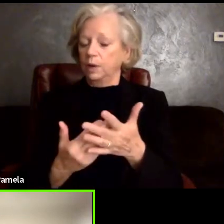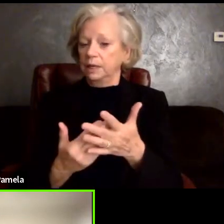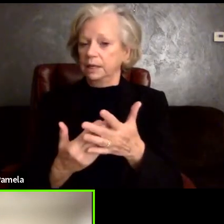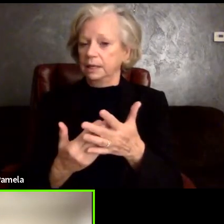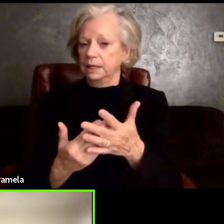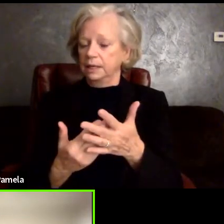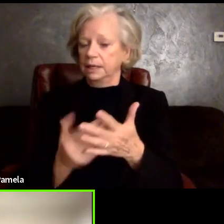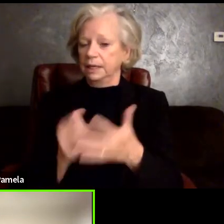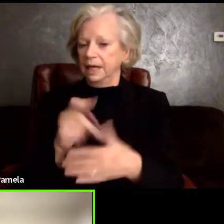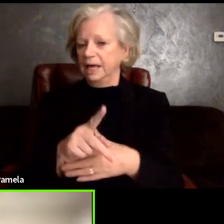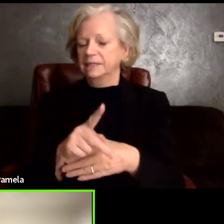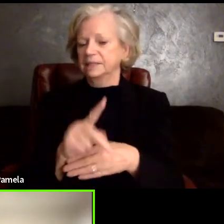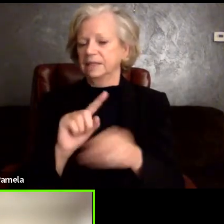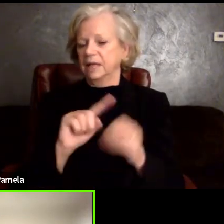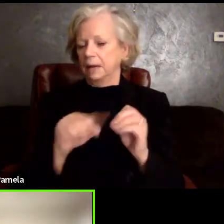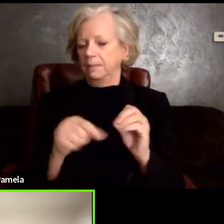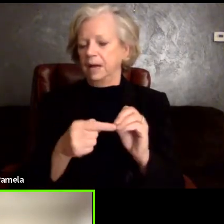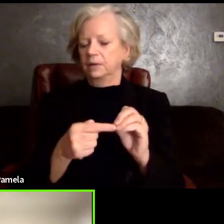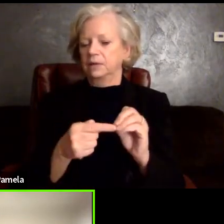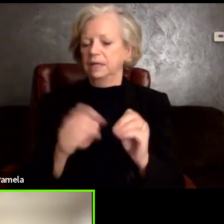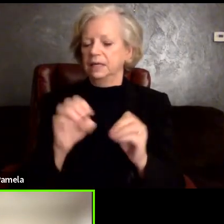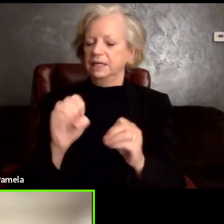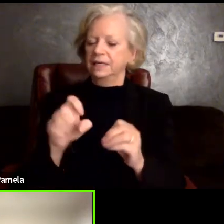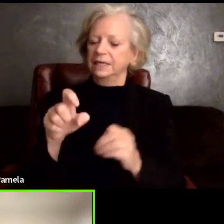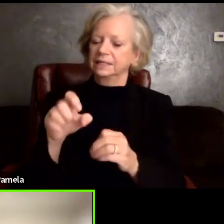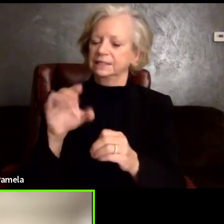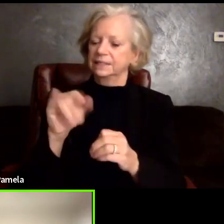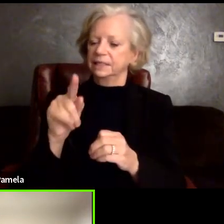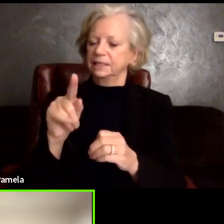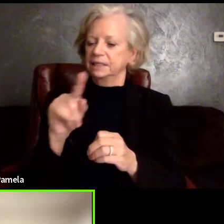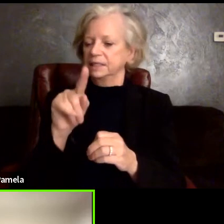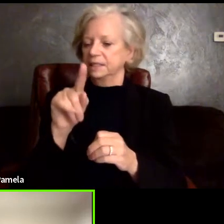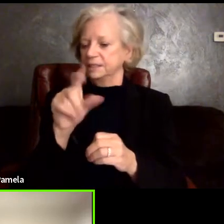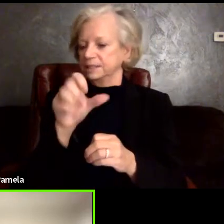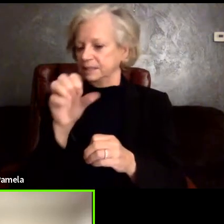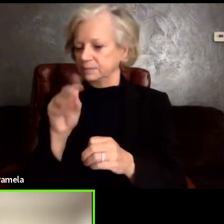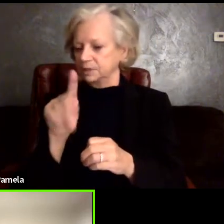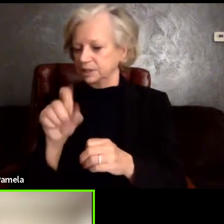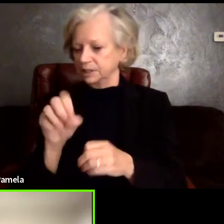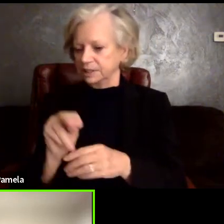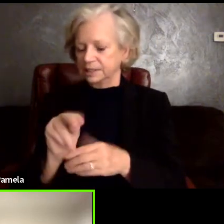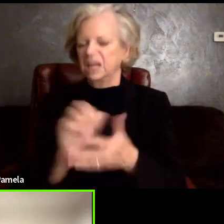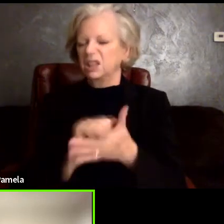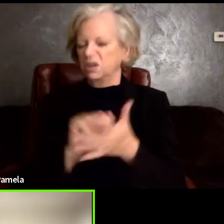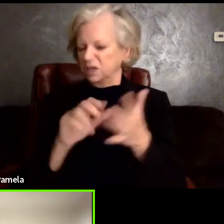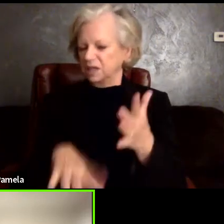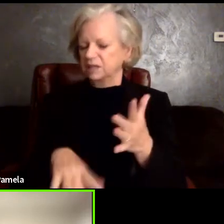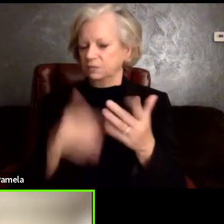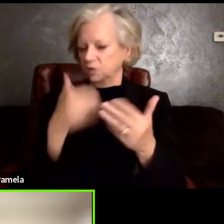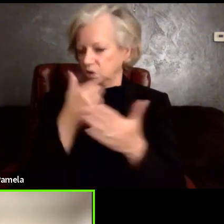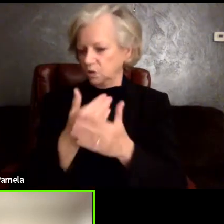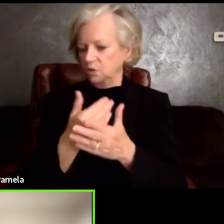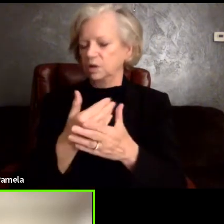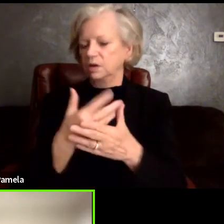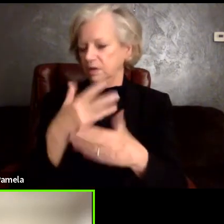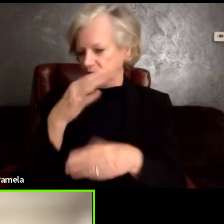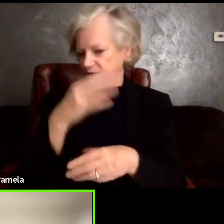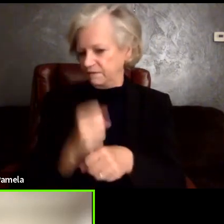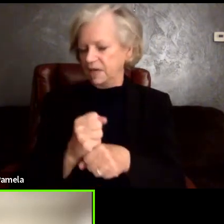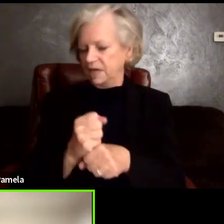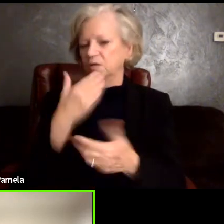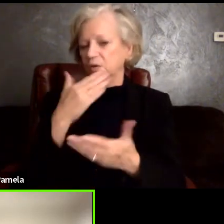the exemptions and how to assess whether those exemptions are being done in good faith or in bad faith. No pun